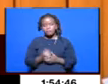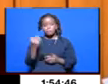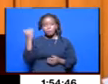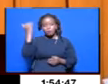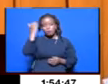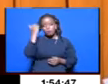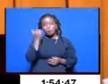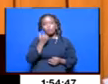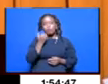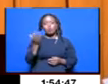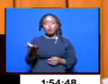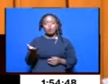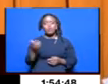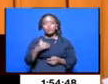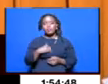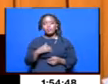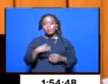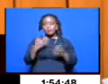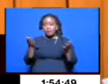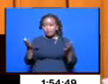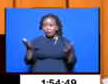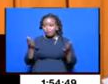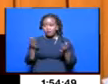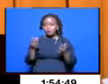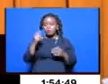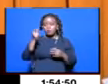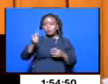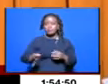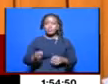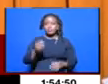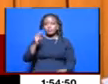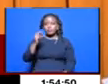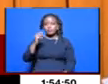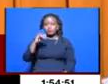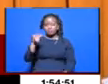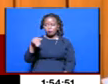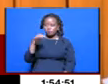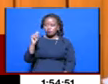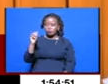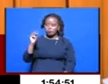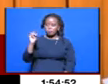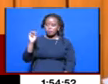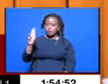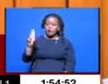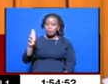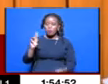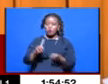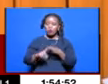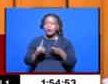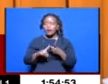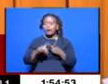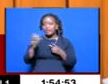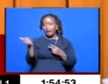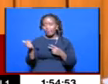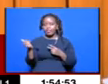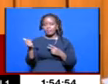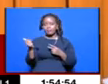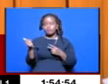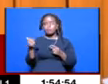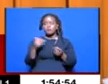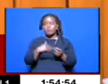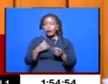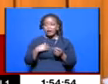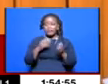of Justice Nyamo, Wendo, and Mkule, found and